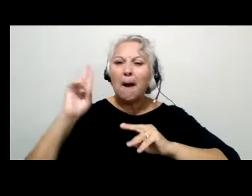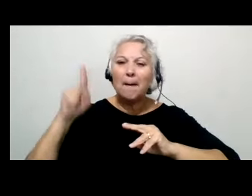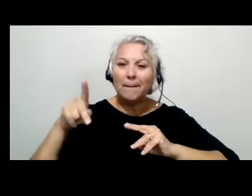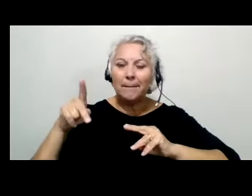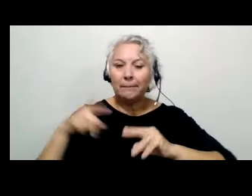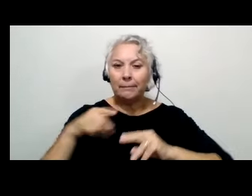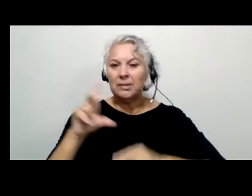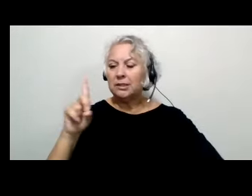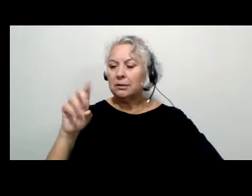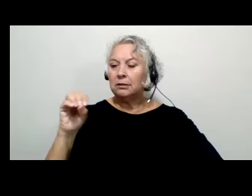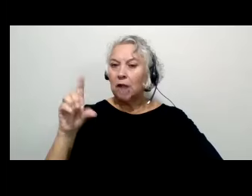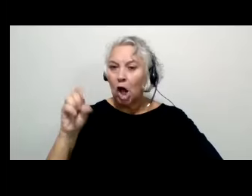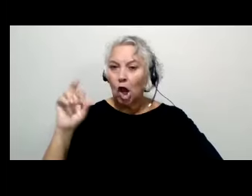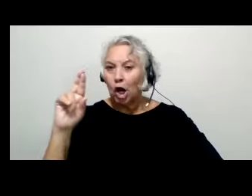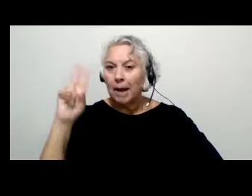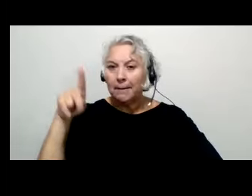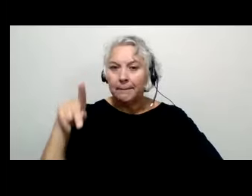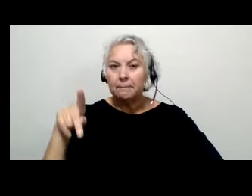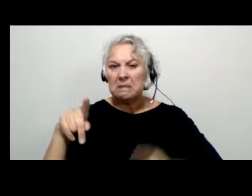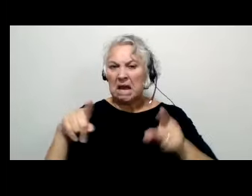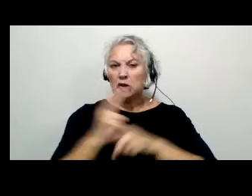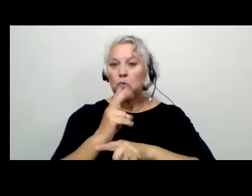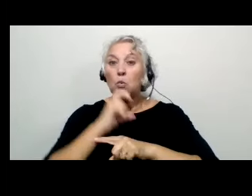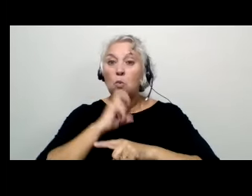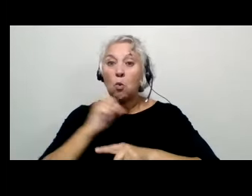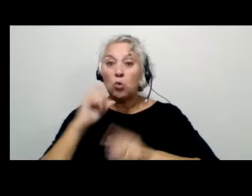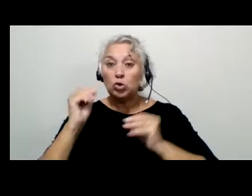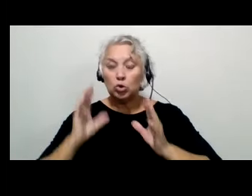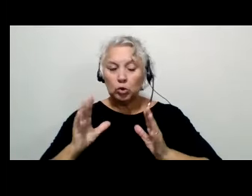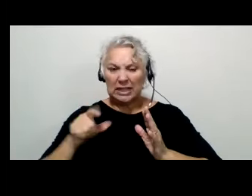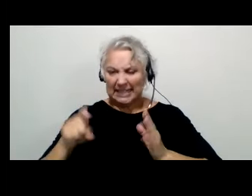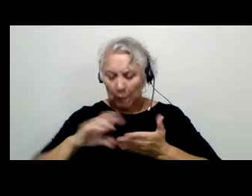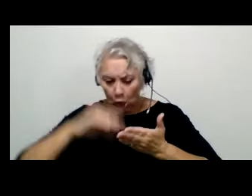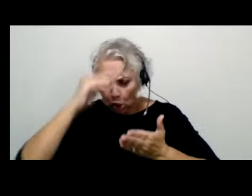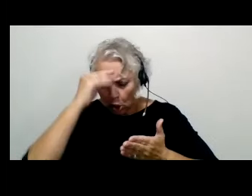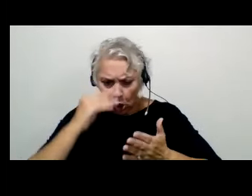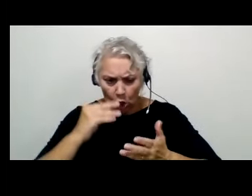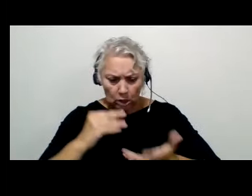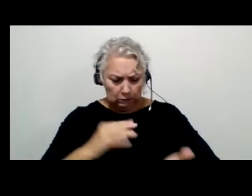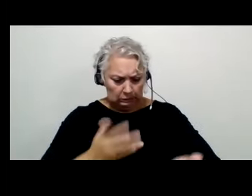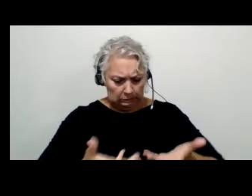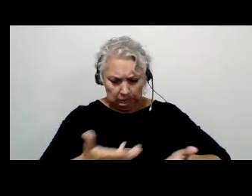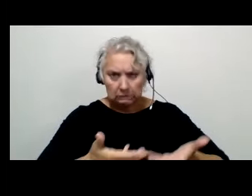this activity with my older students that are needing to learn